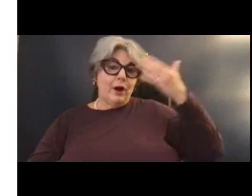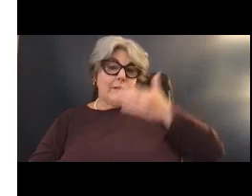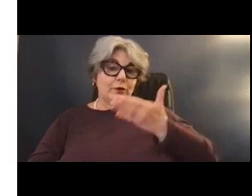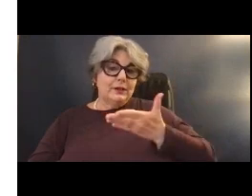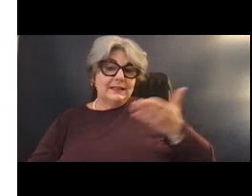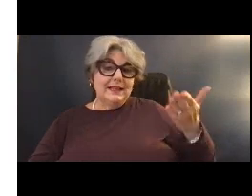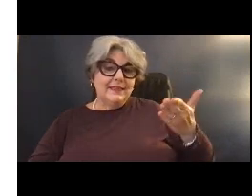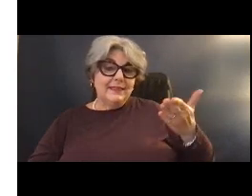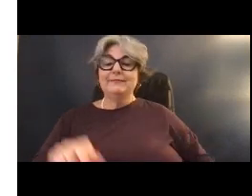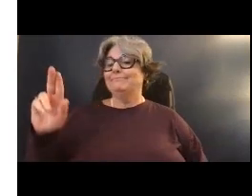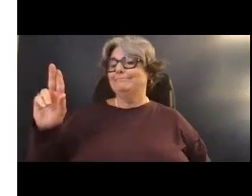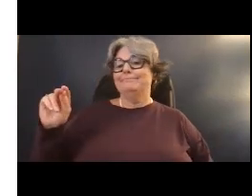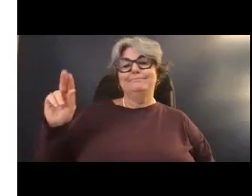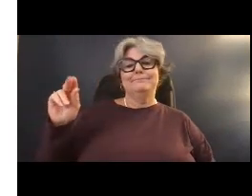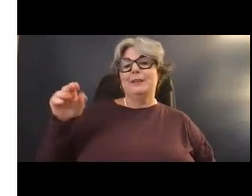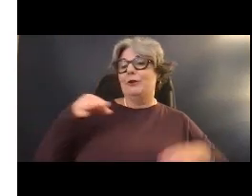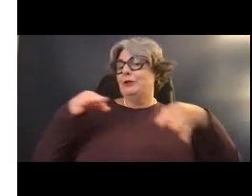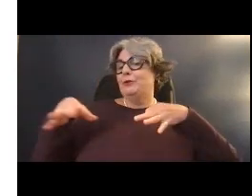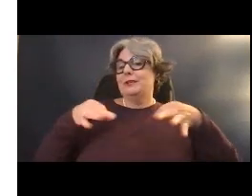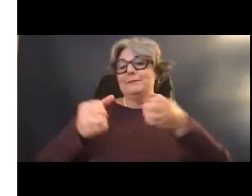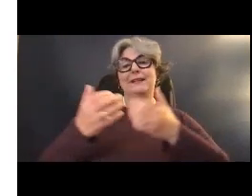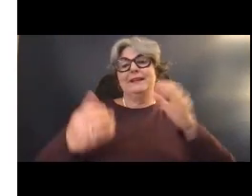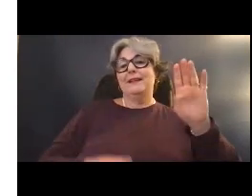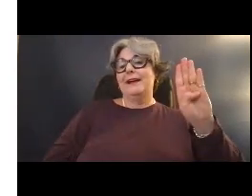think that you covered it, Barbara. Thank you.